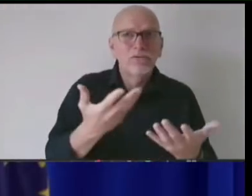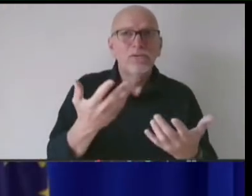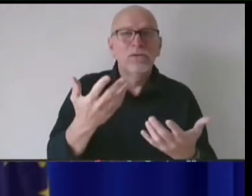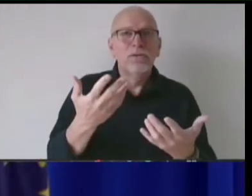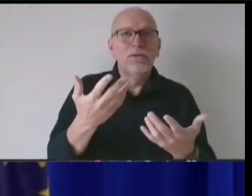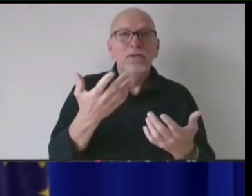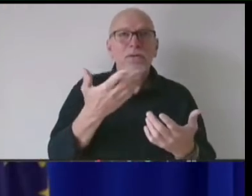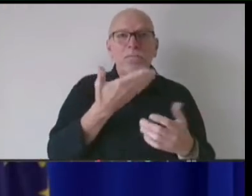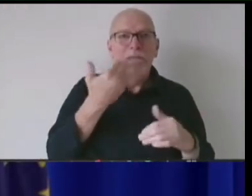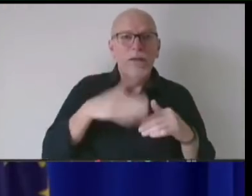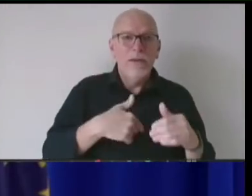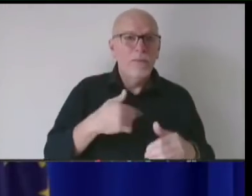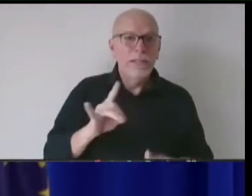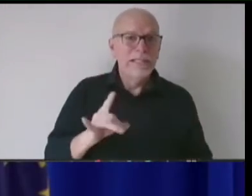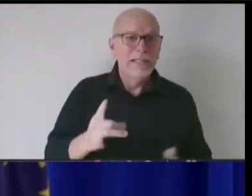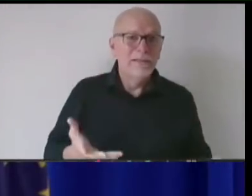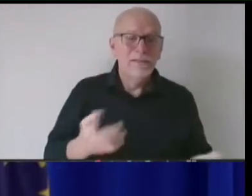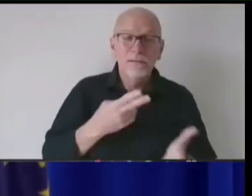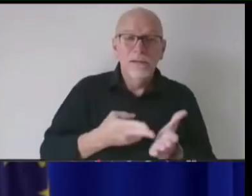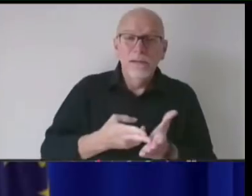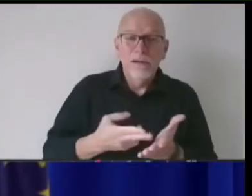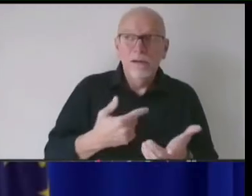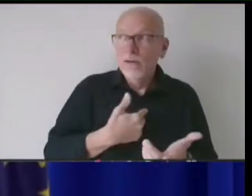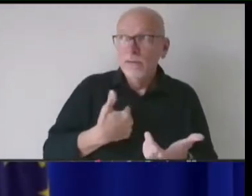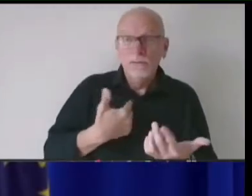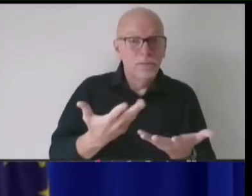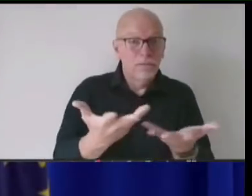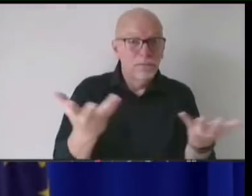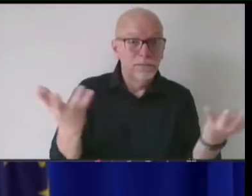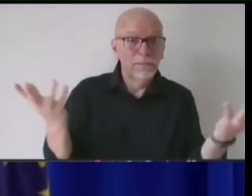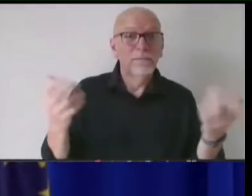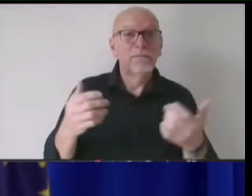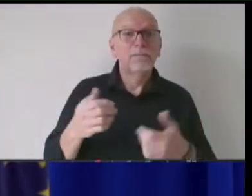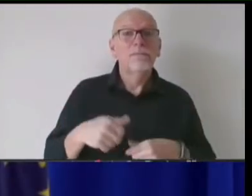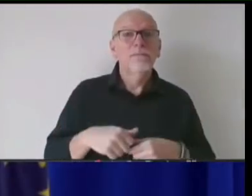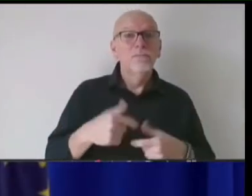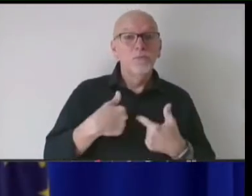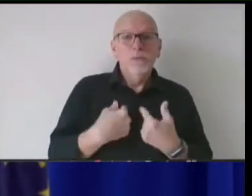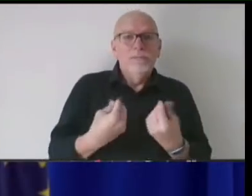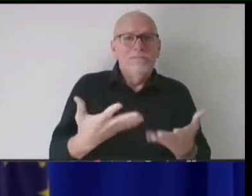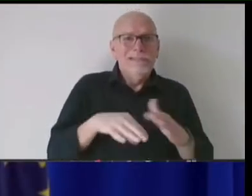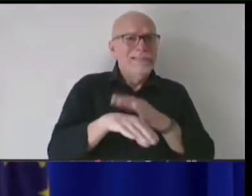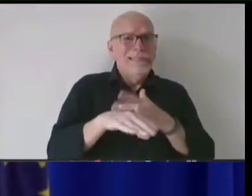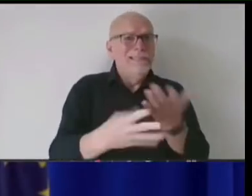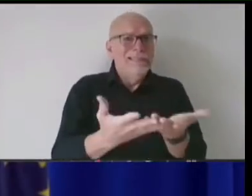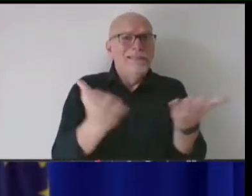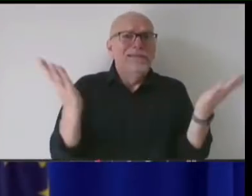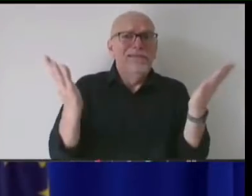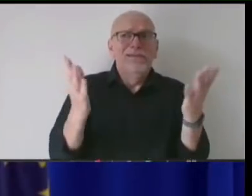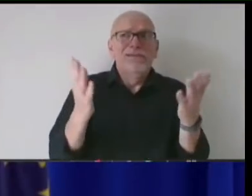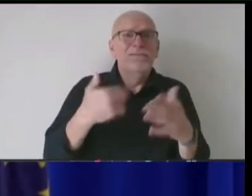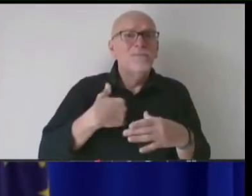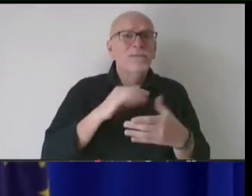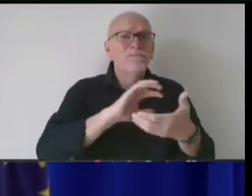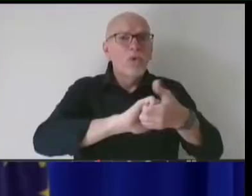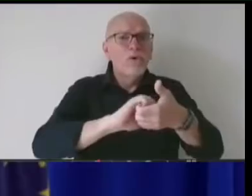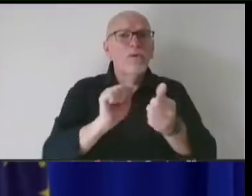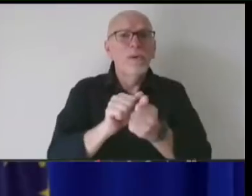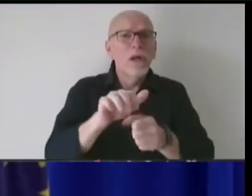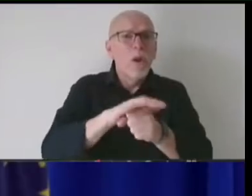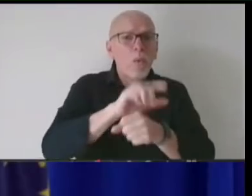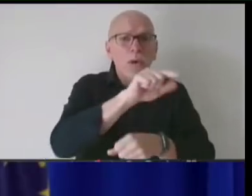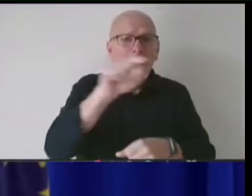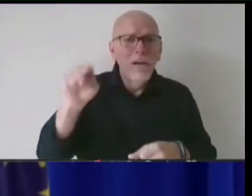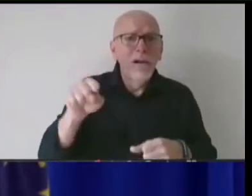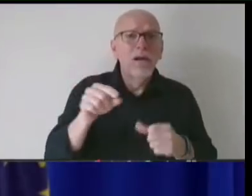better than what we've done. I'll be very honest with you. The accessibility of these vaccines, our partnership with local public